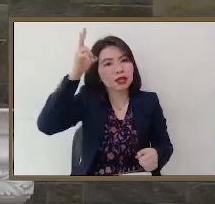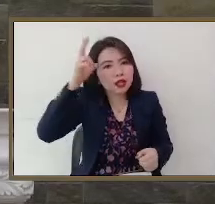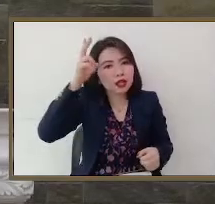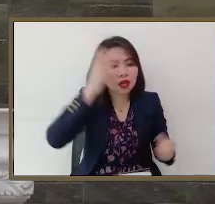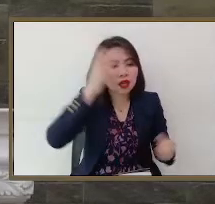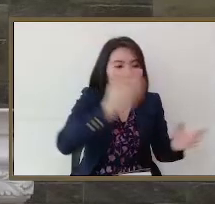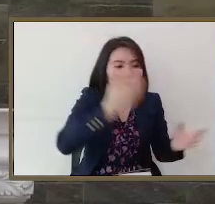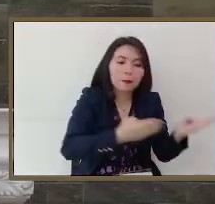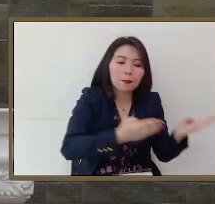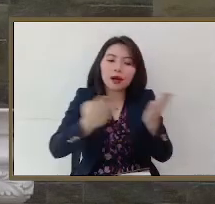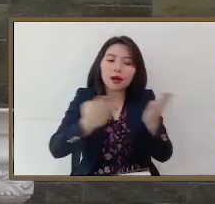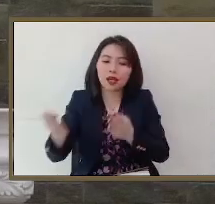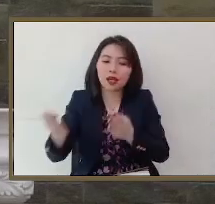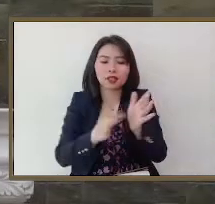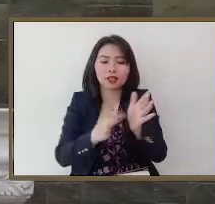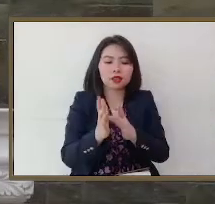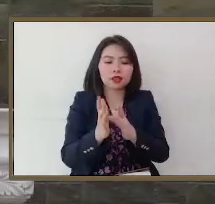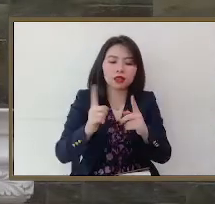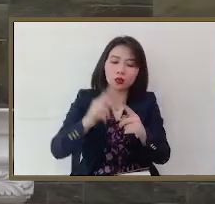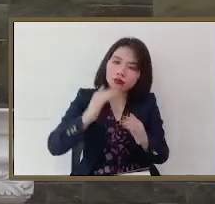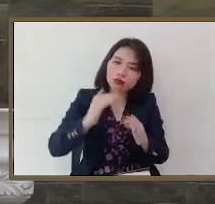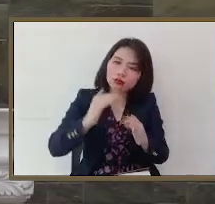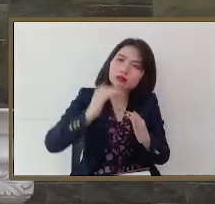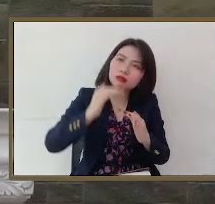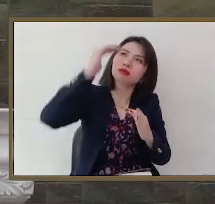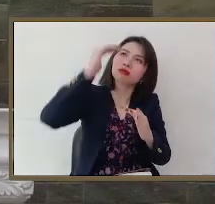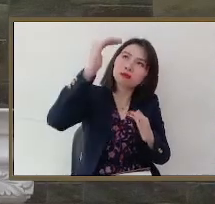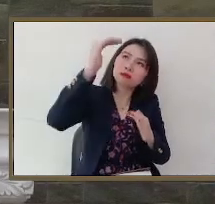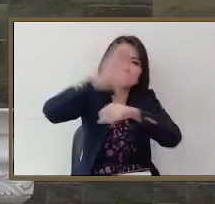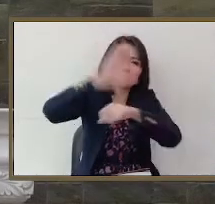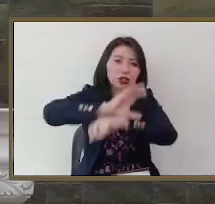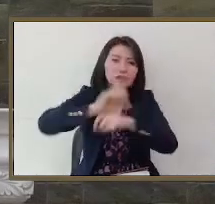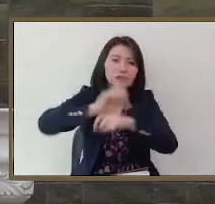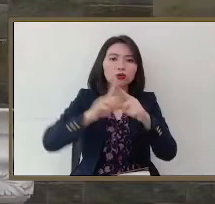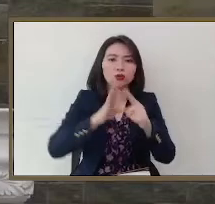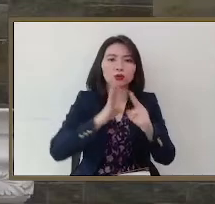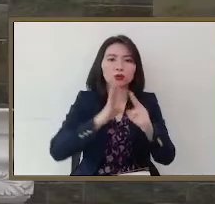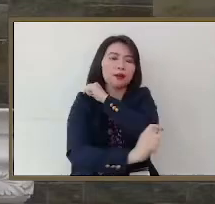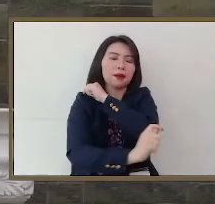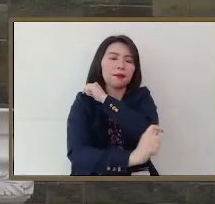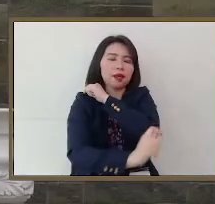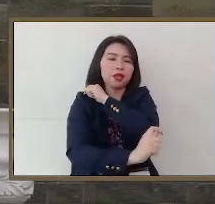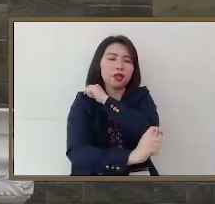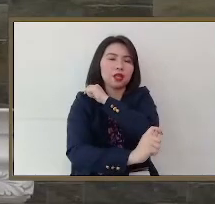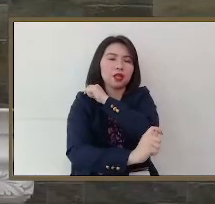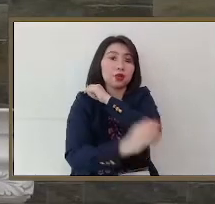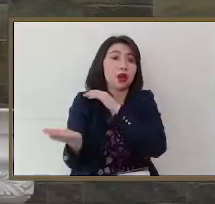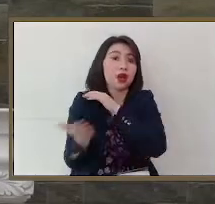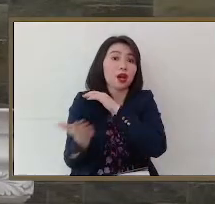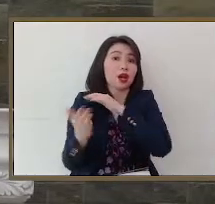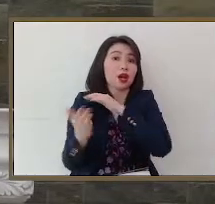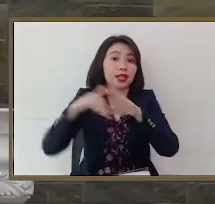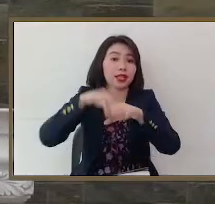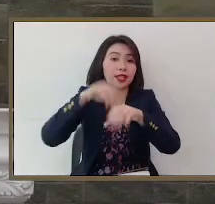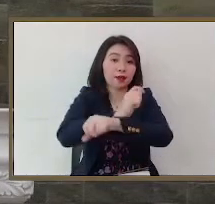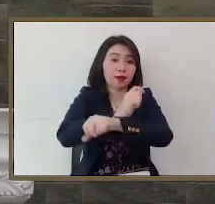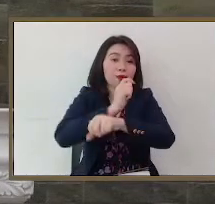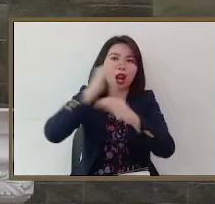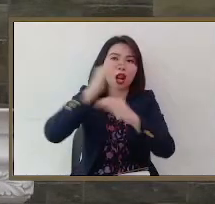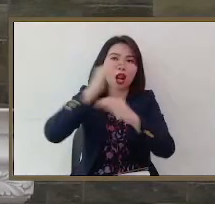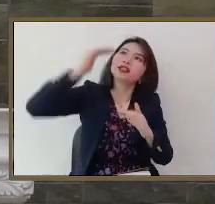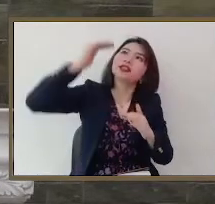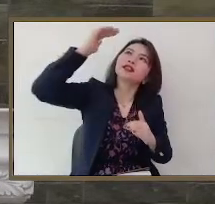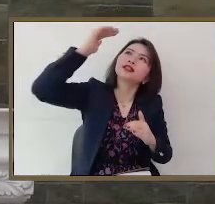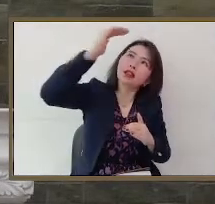top to be tempted. Where? In the temple. In